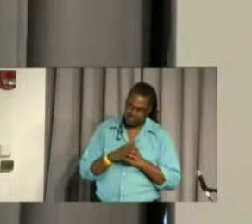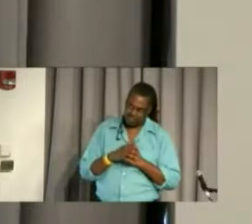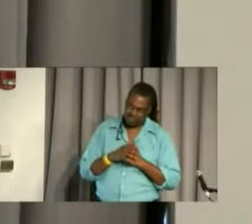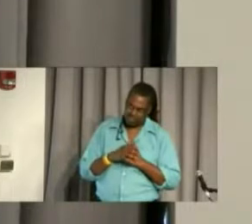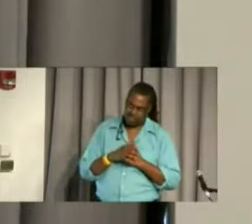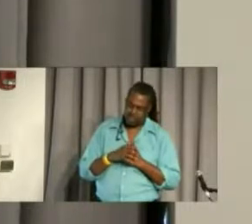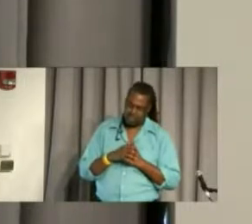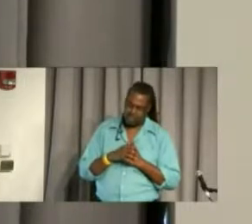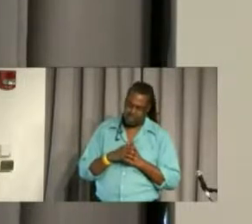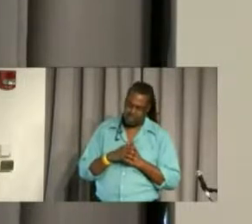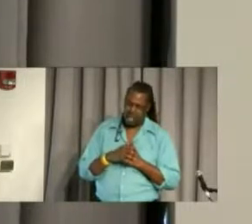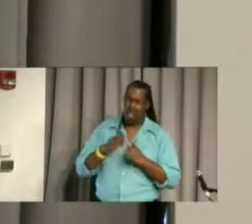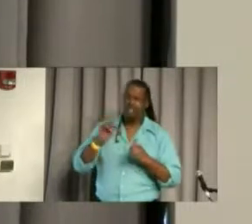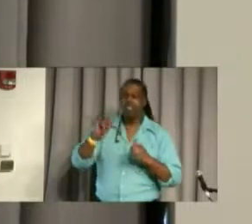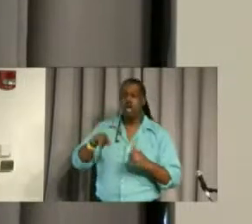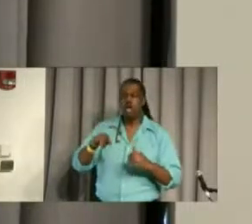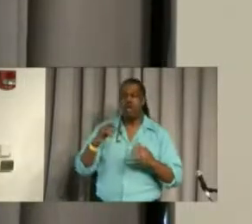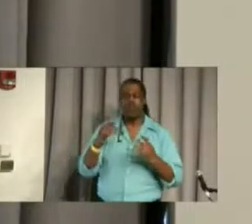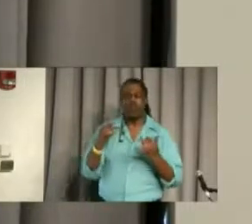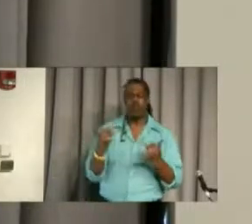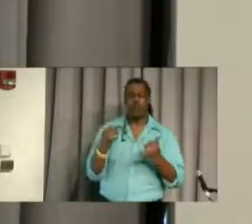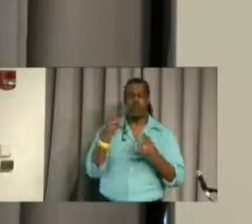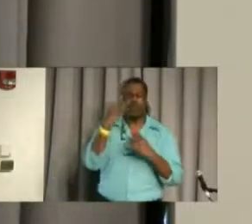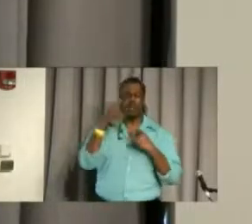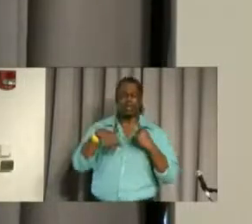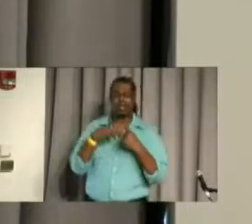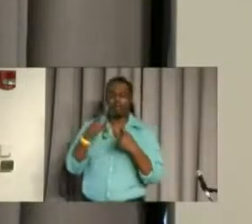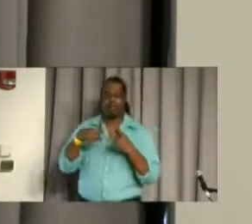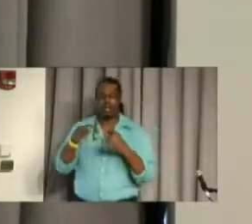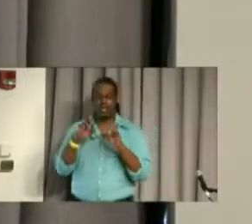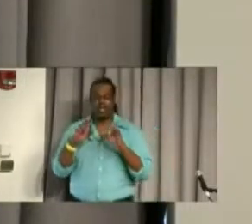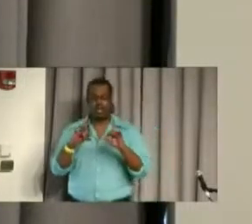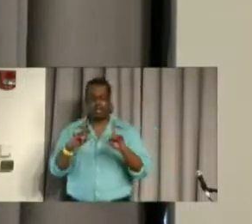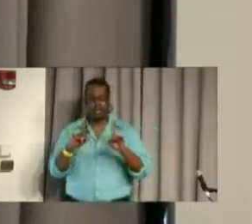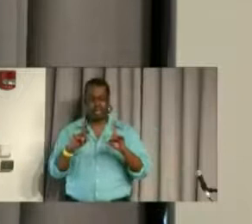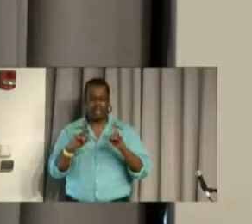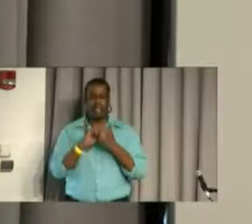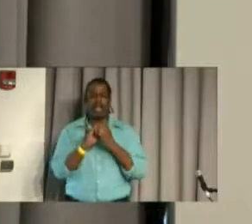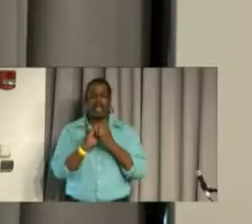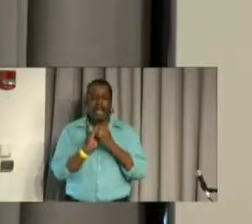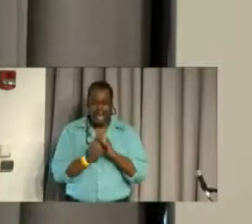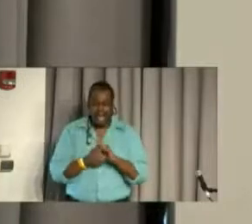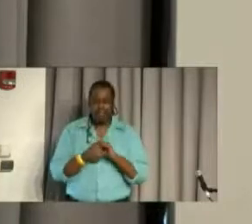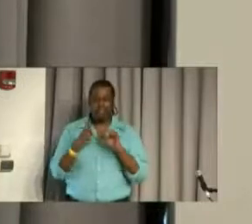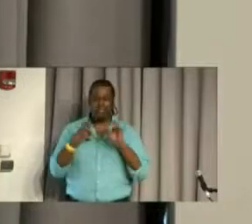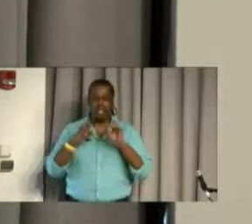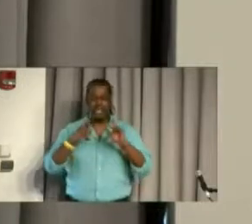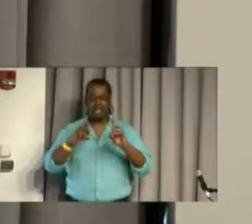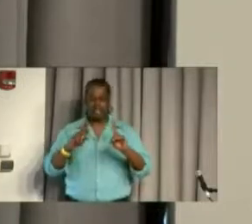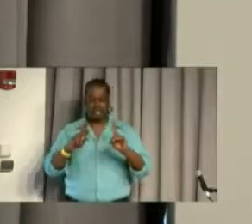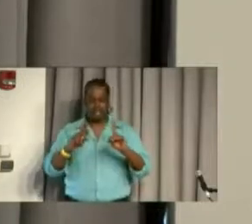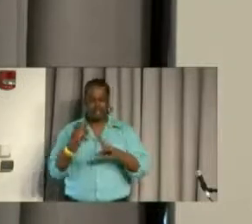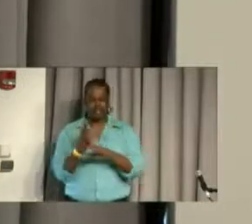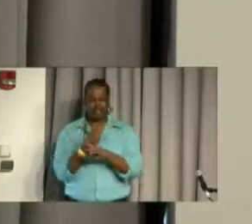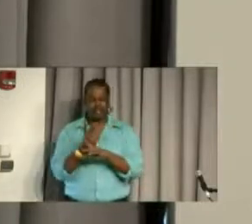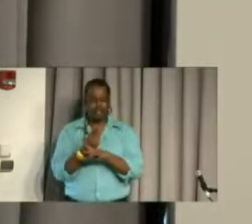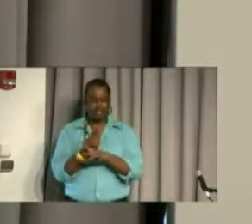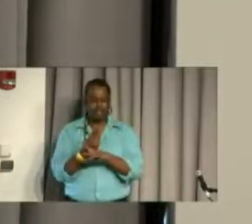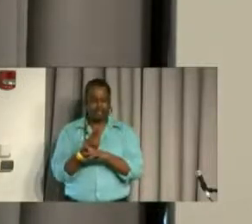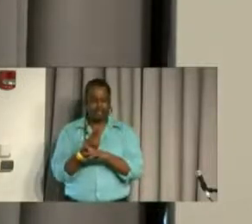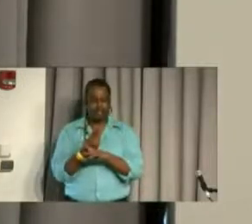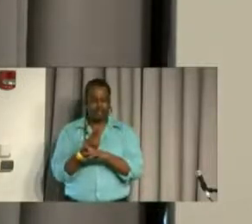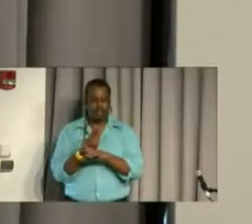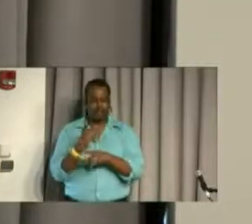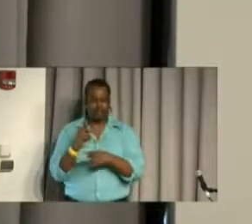around electrification was critical, and obviously with electrification there needed to become the issue